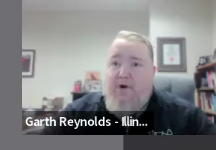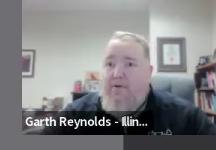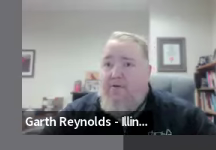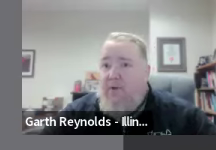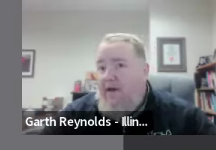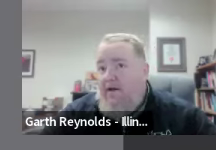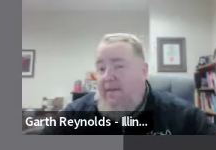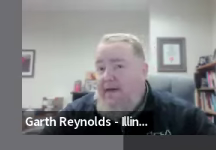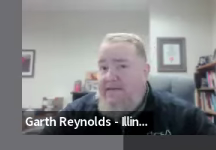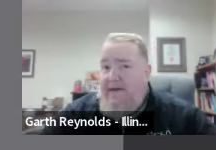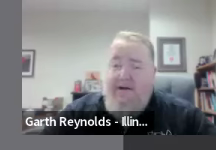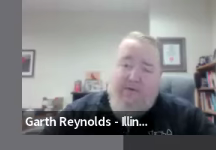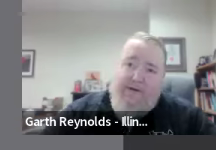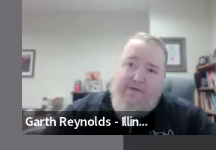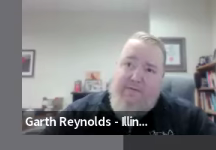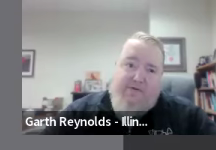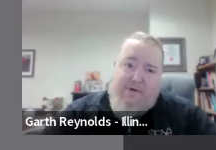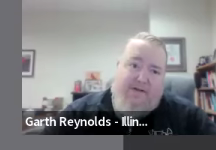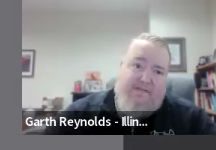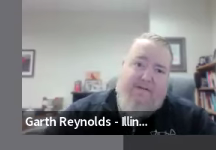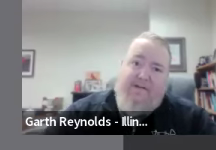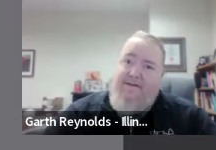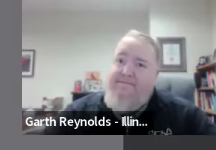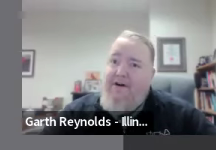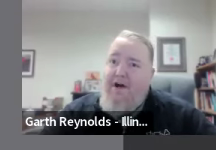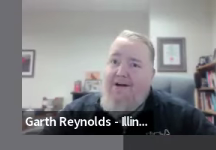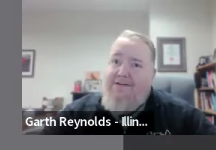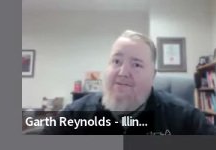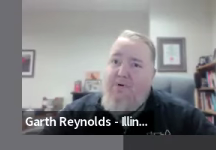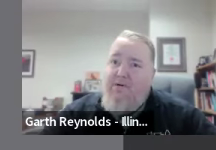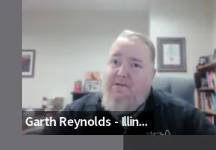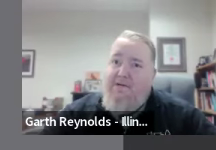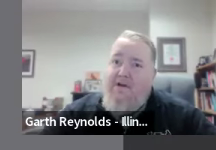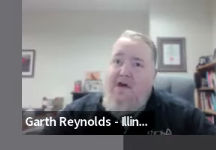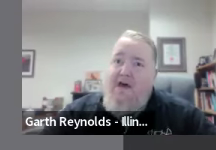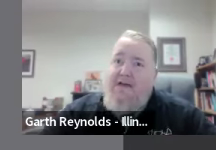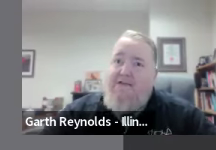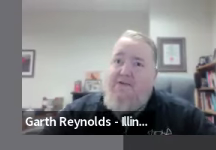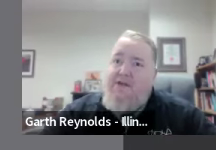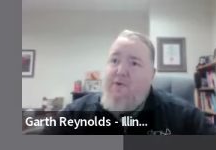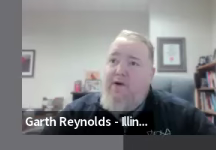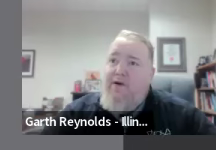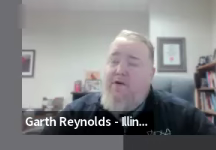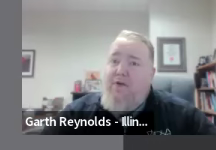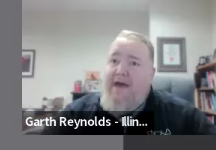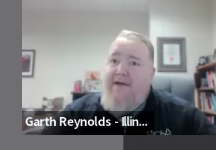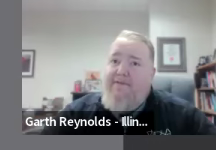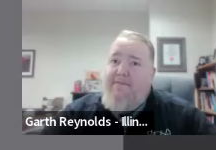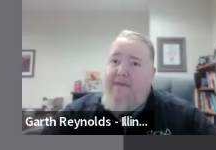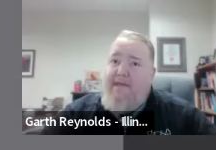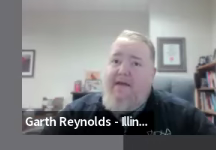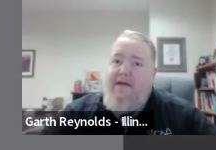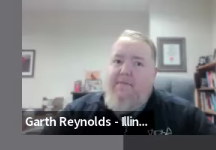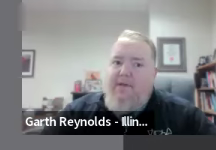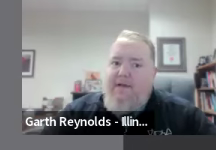furthest part of the right on the MAGA side all the way to the most progressive on the left that are our supporters. And so that's where, we have